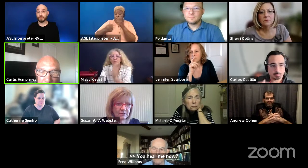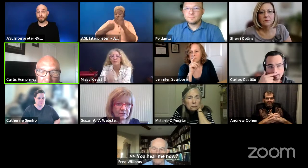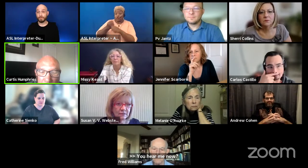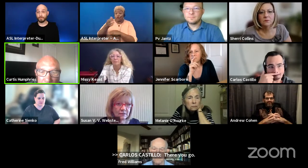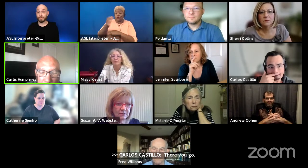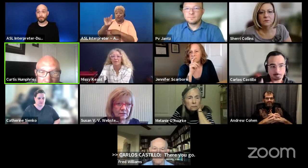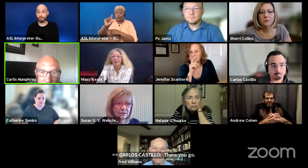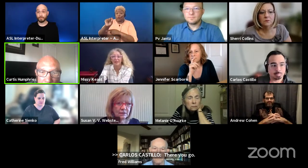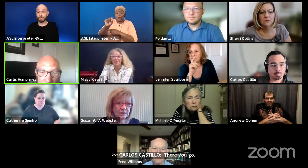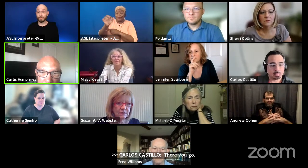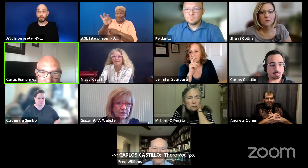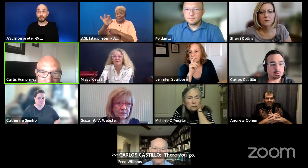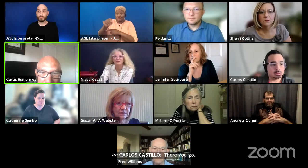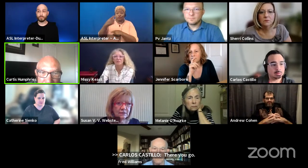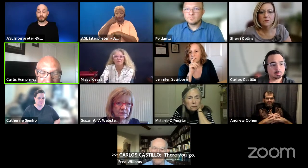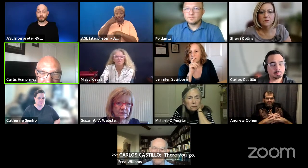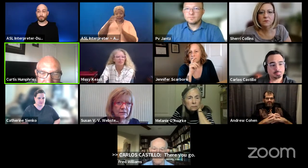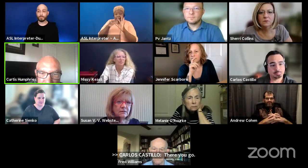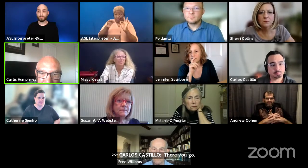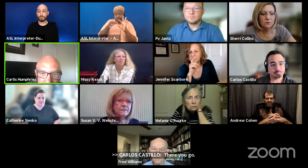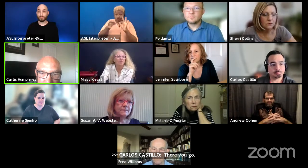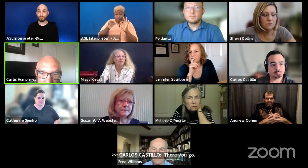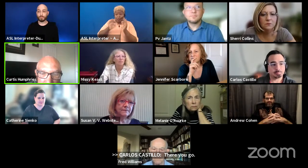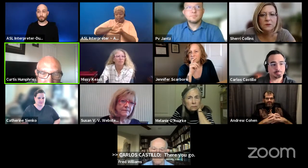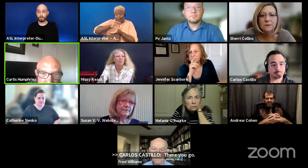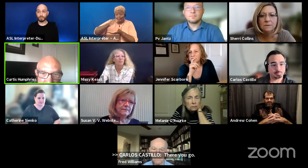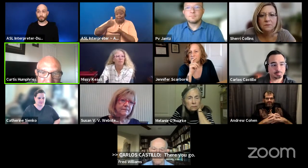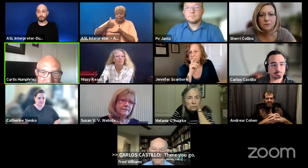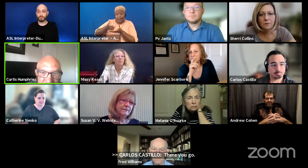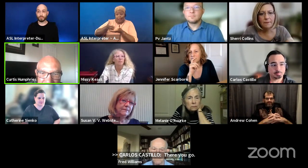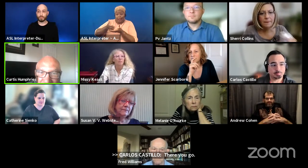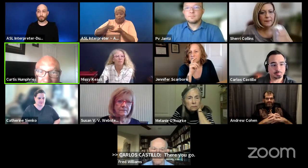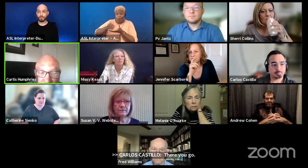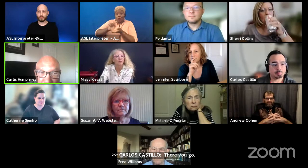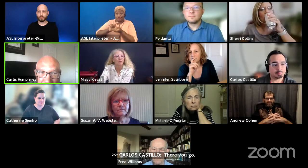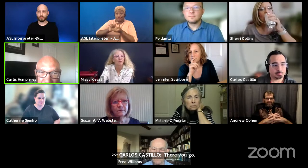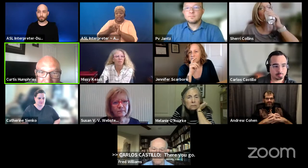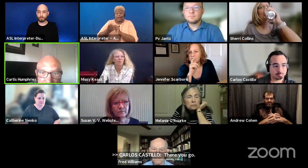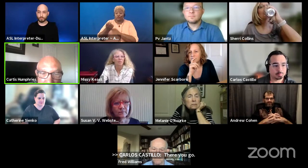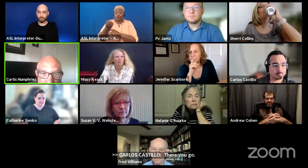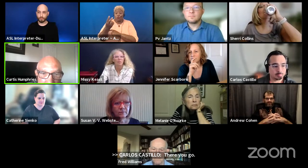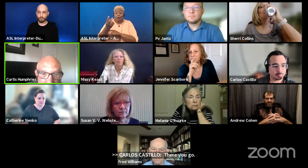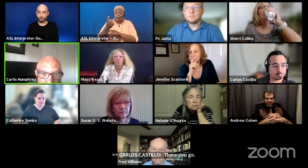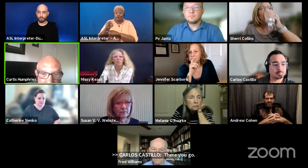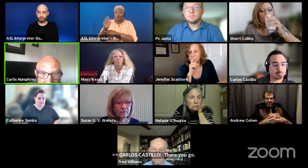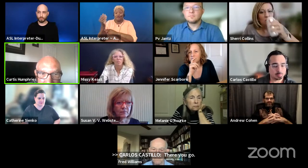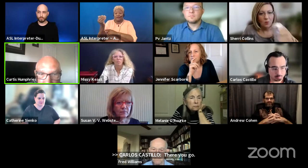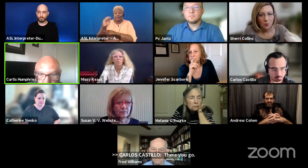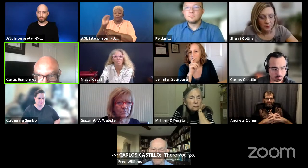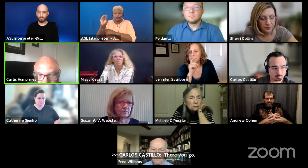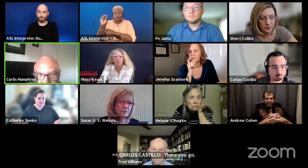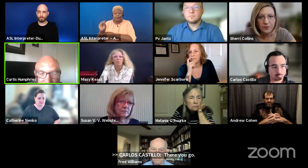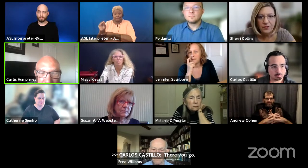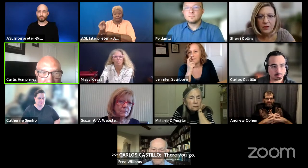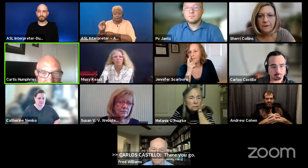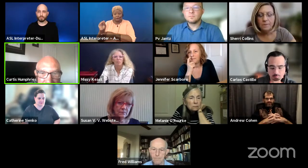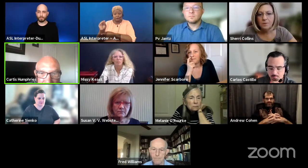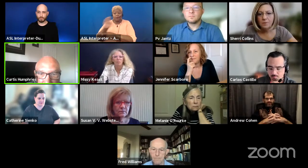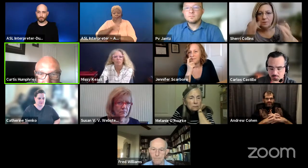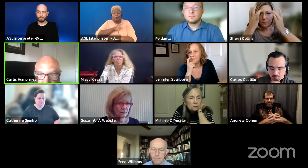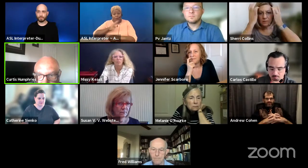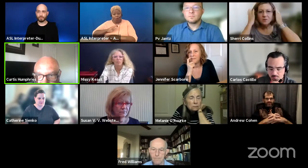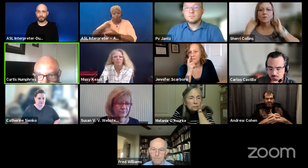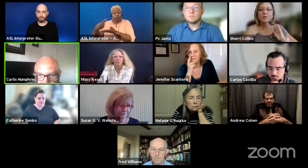you mentioned, Carlos, the amount was increased to 12 to 15% that the board